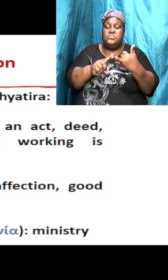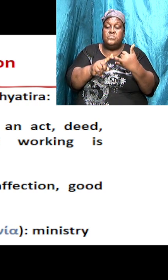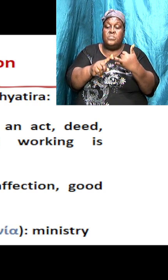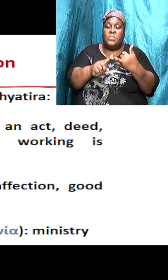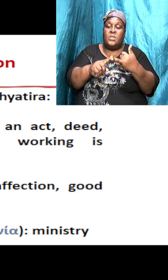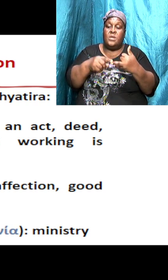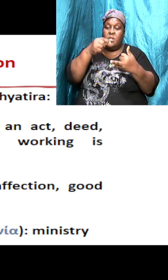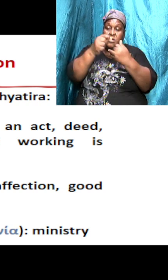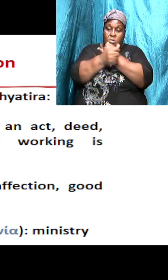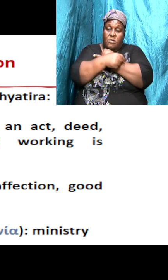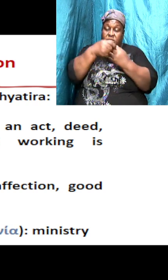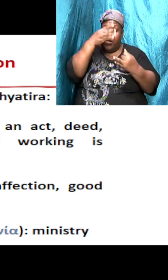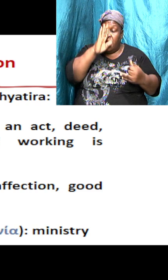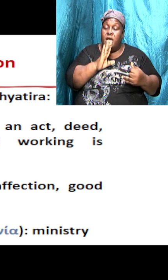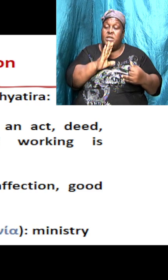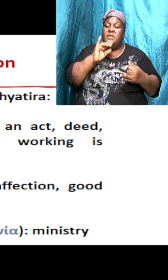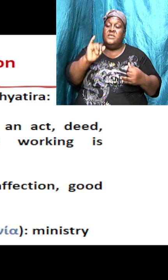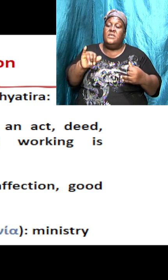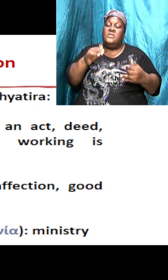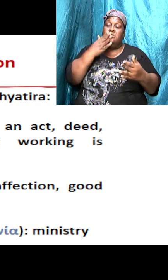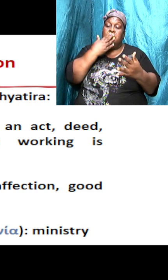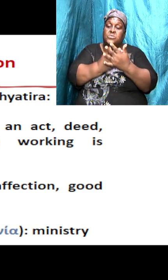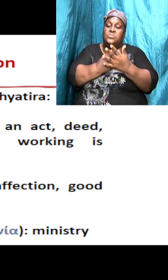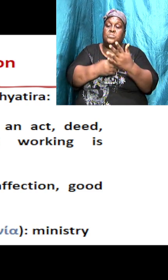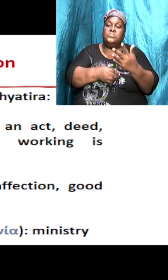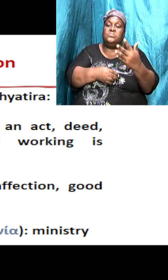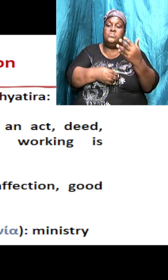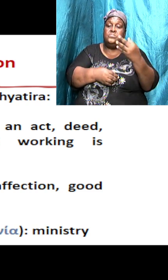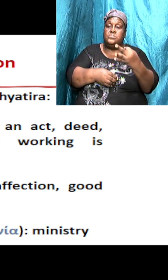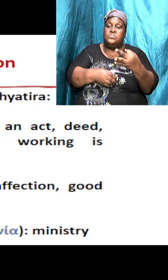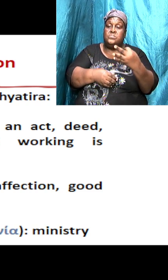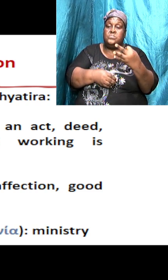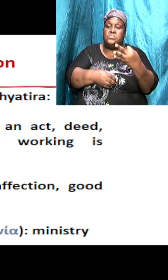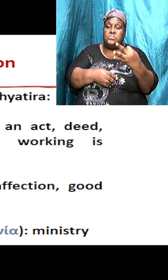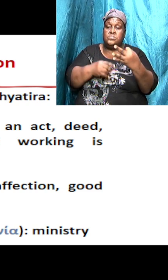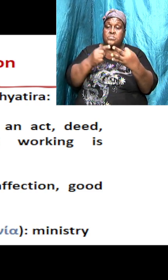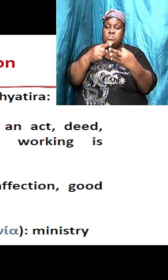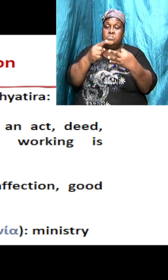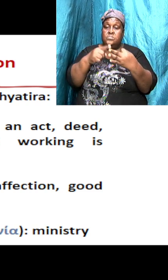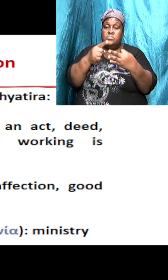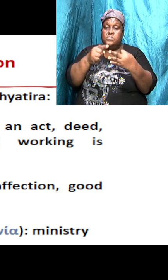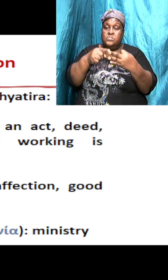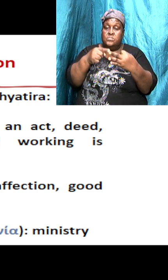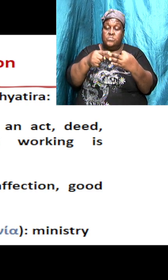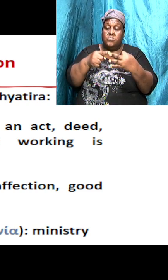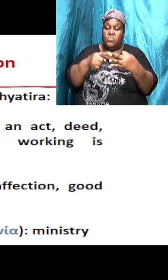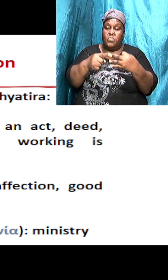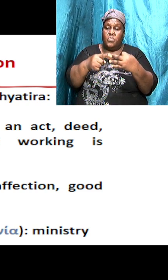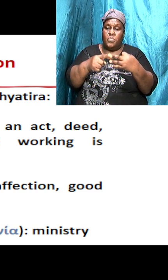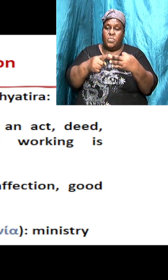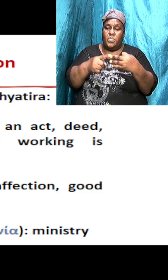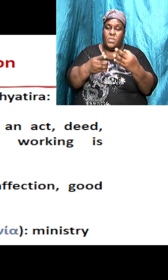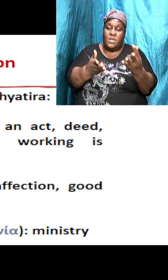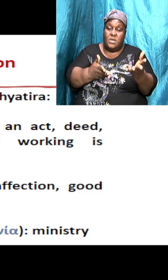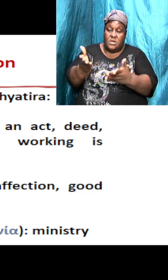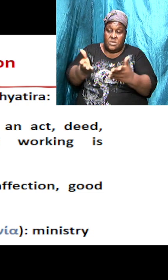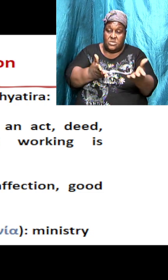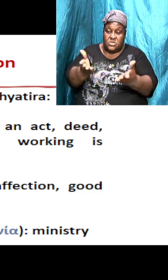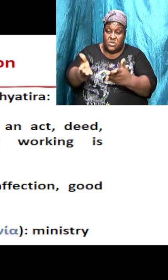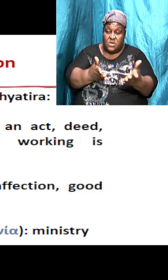loved God, and that was good. Then it went on to speak about, see your